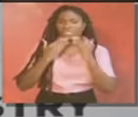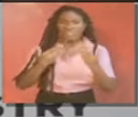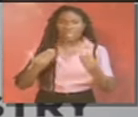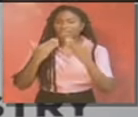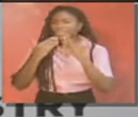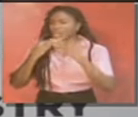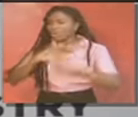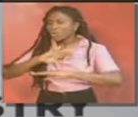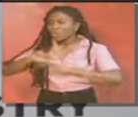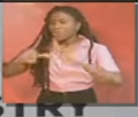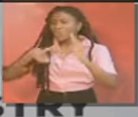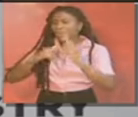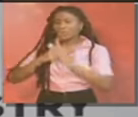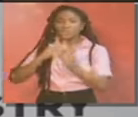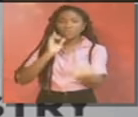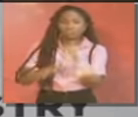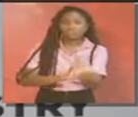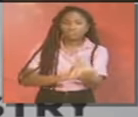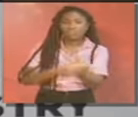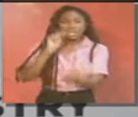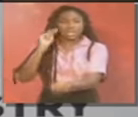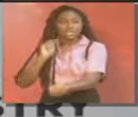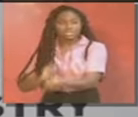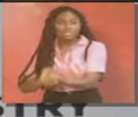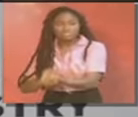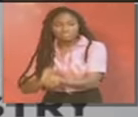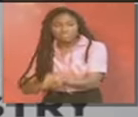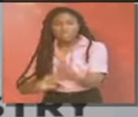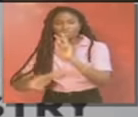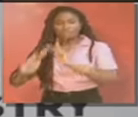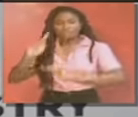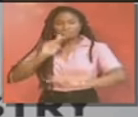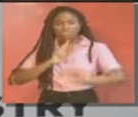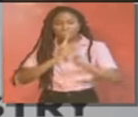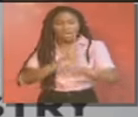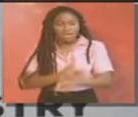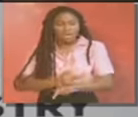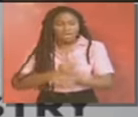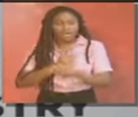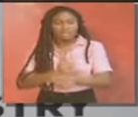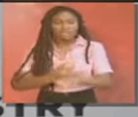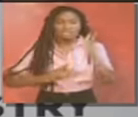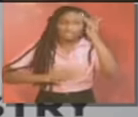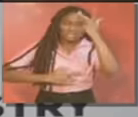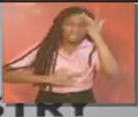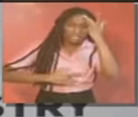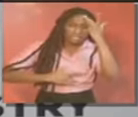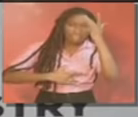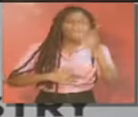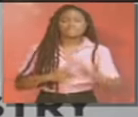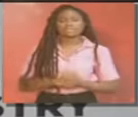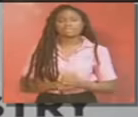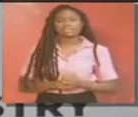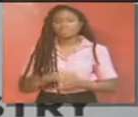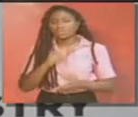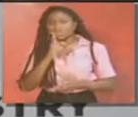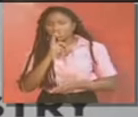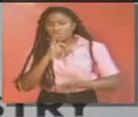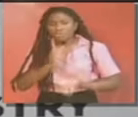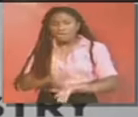involved in the parallel healthcare system, not just the frontline medical staff, but also the persons who are involved in the